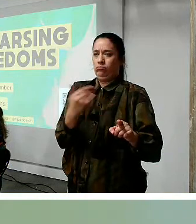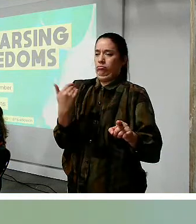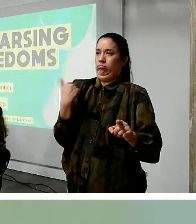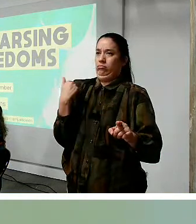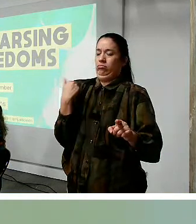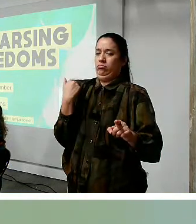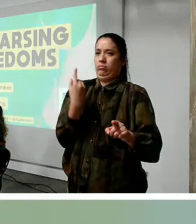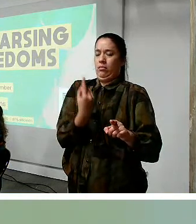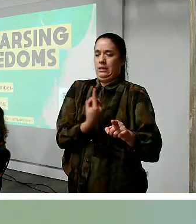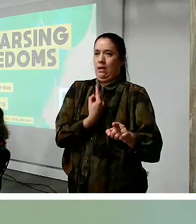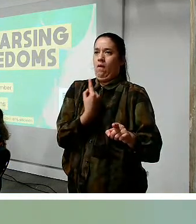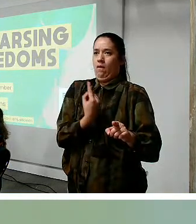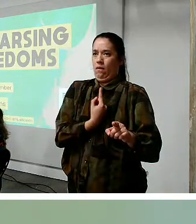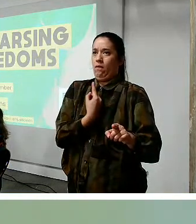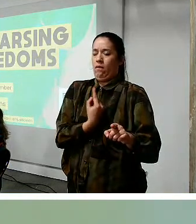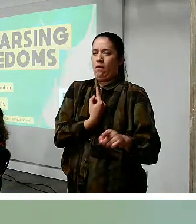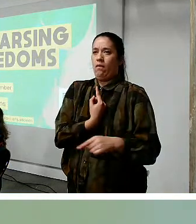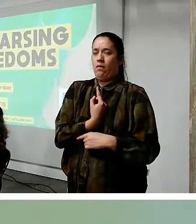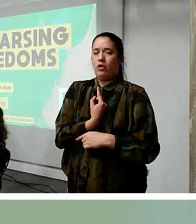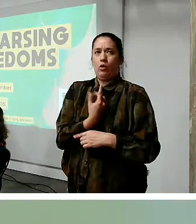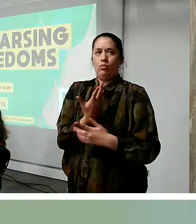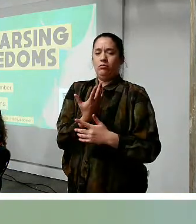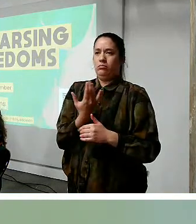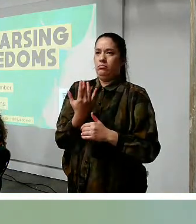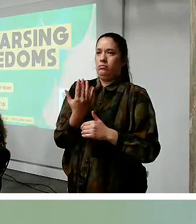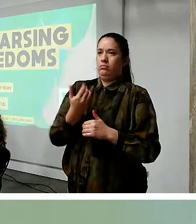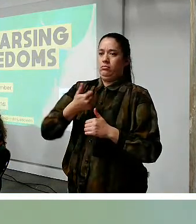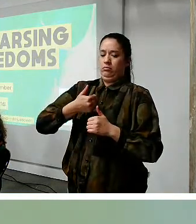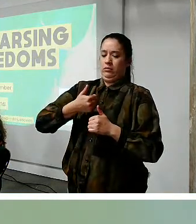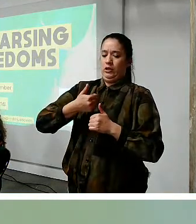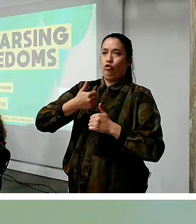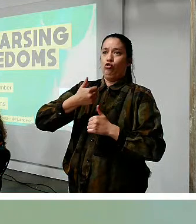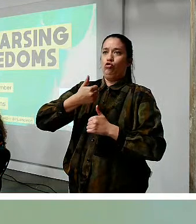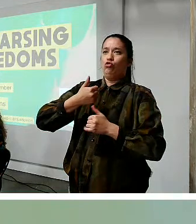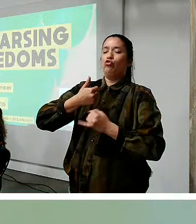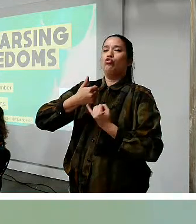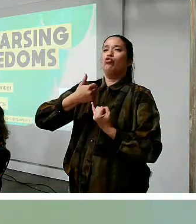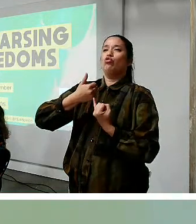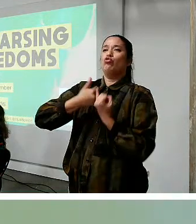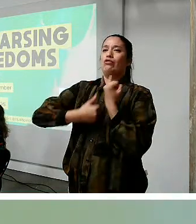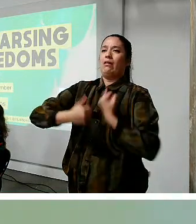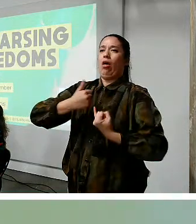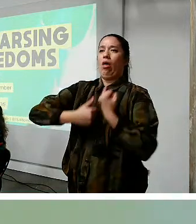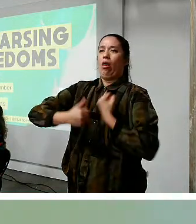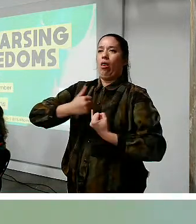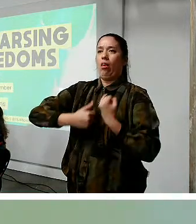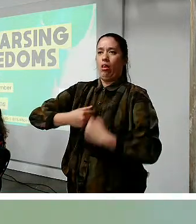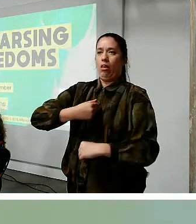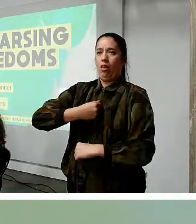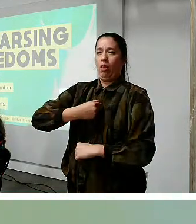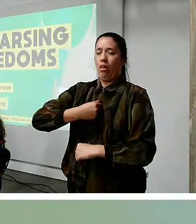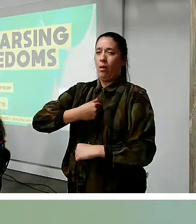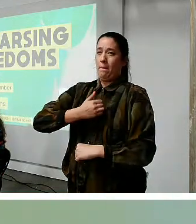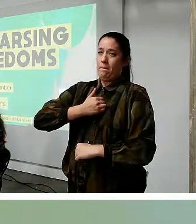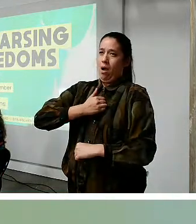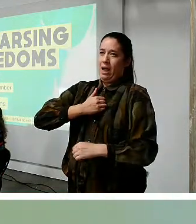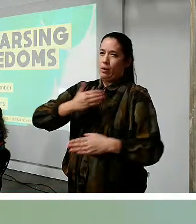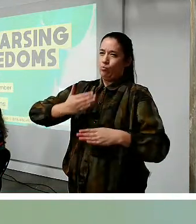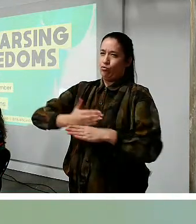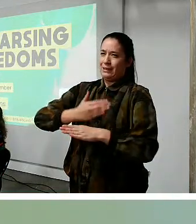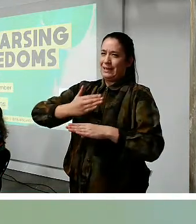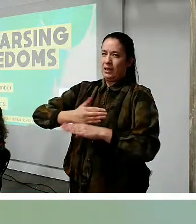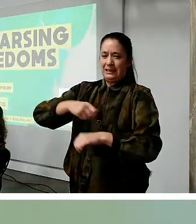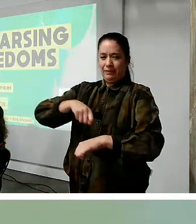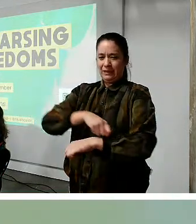it's very at its most critical about being productive. So while I will totally tell other people to rest